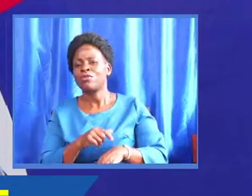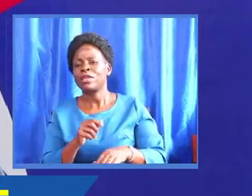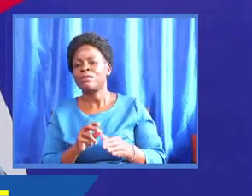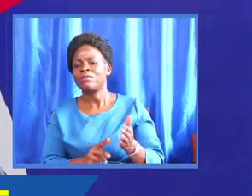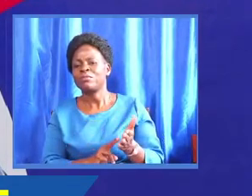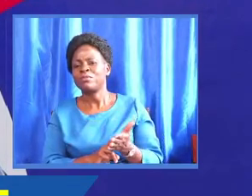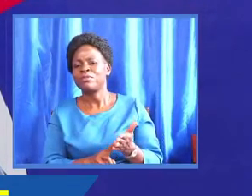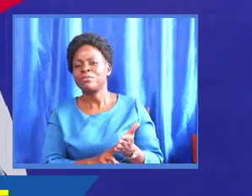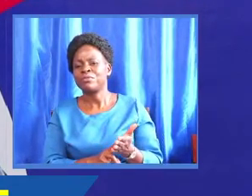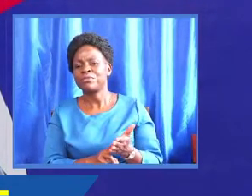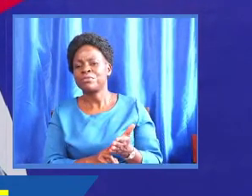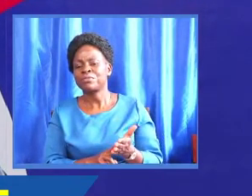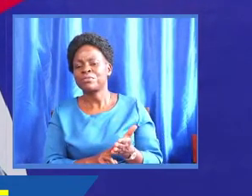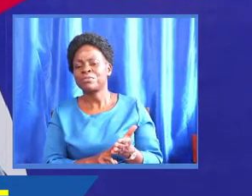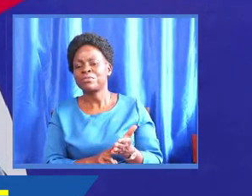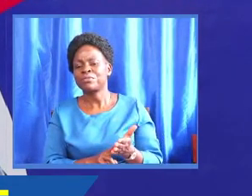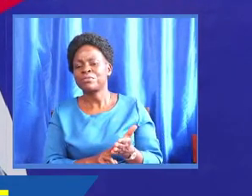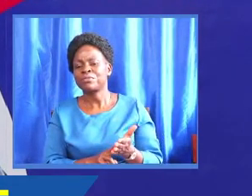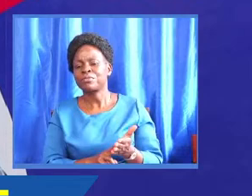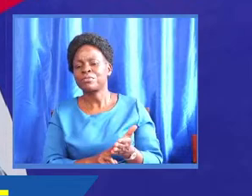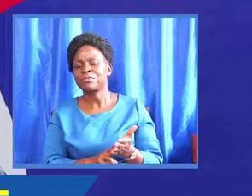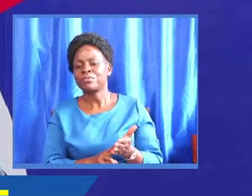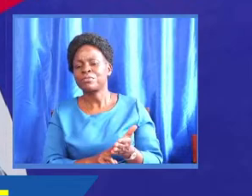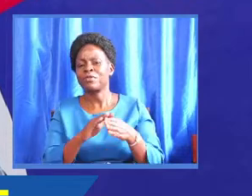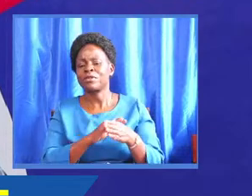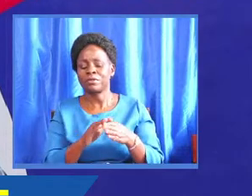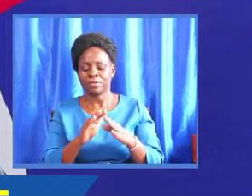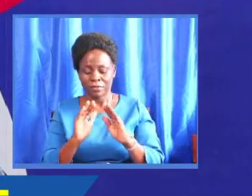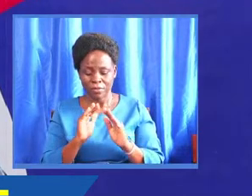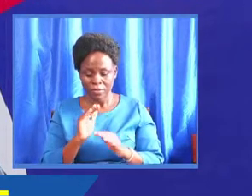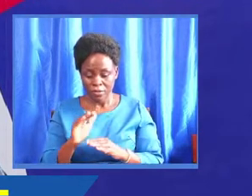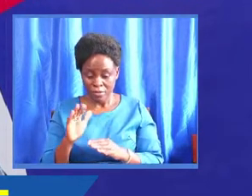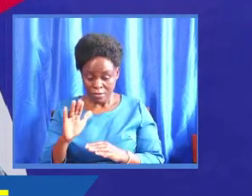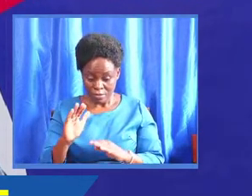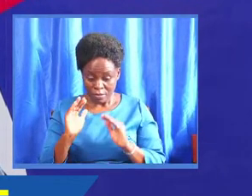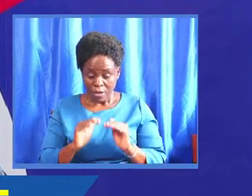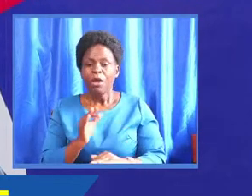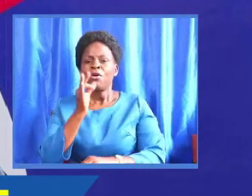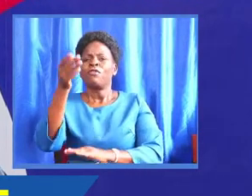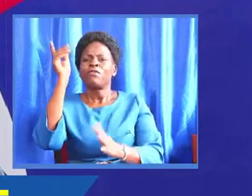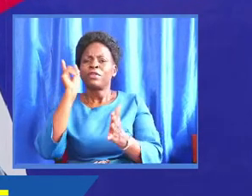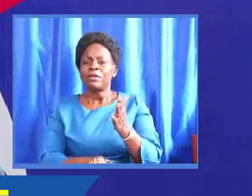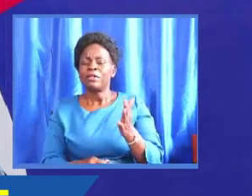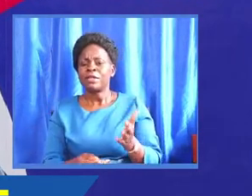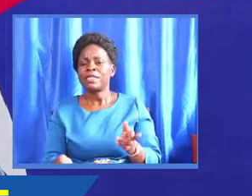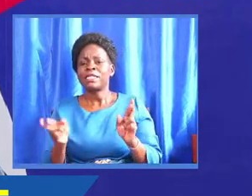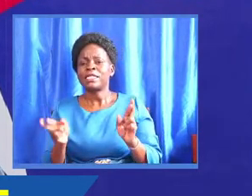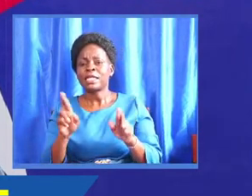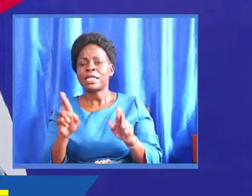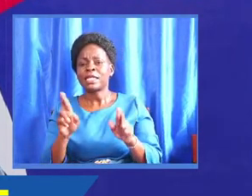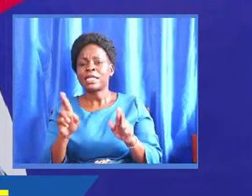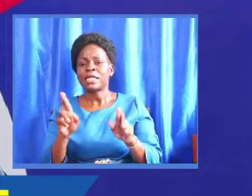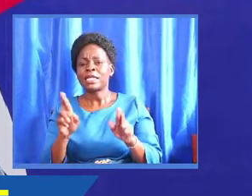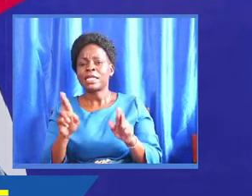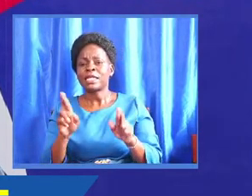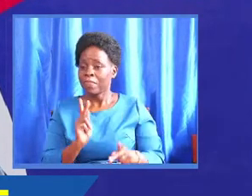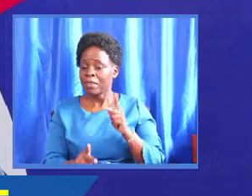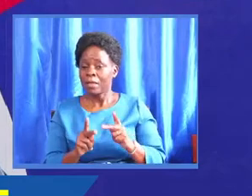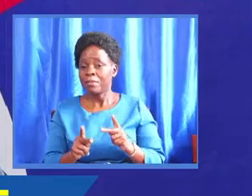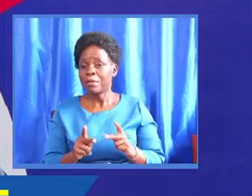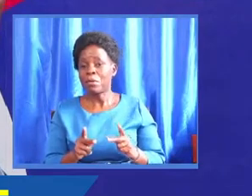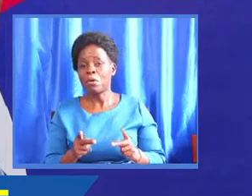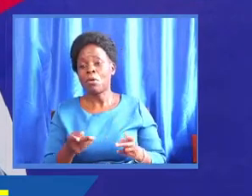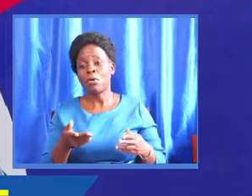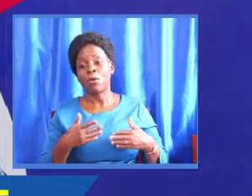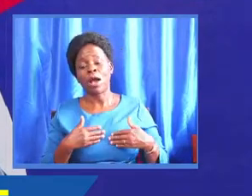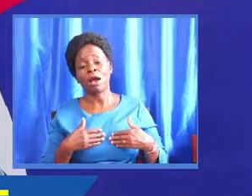to increase your business. So what the future I see happening is that people will have upcountry